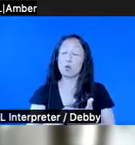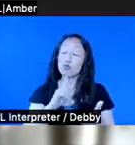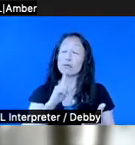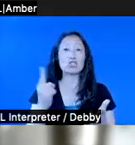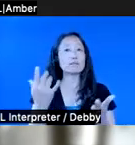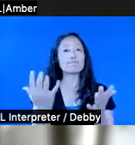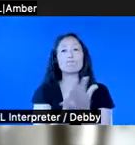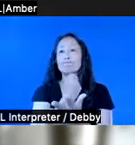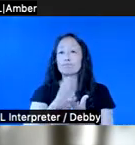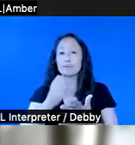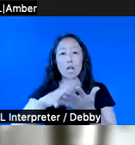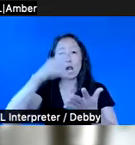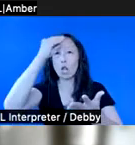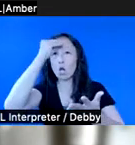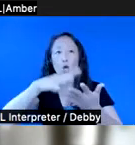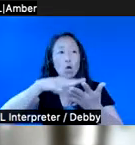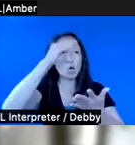learning.